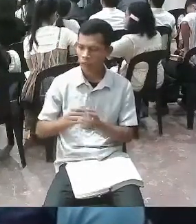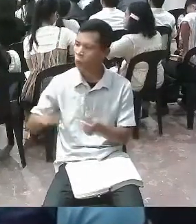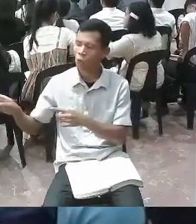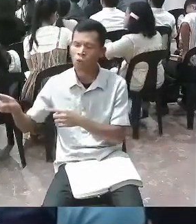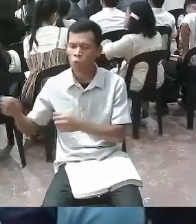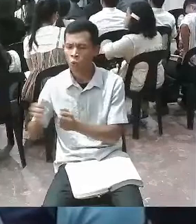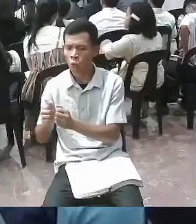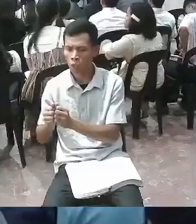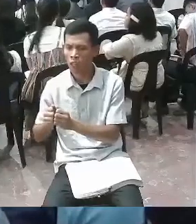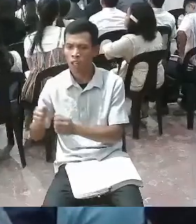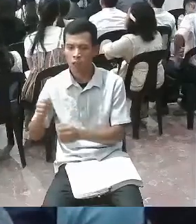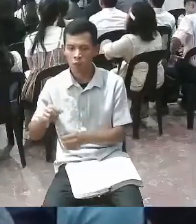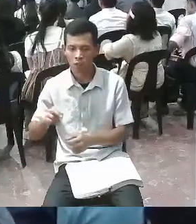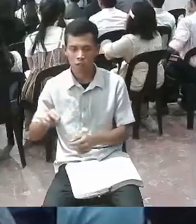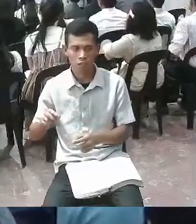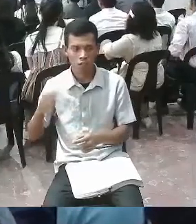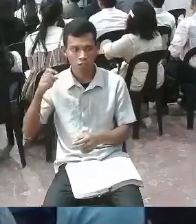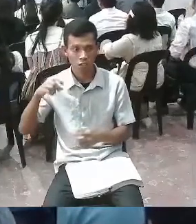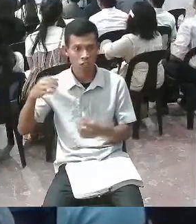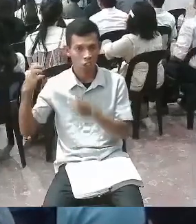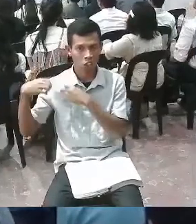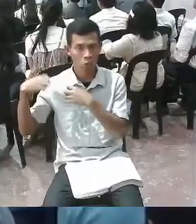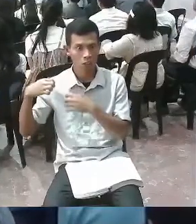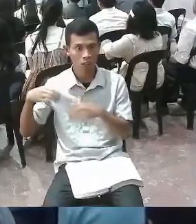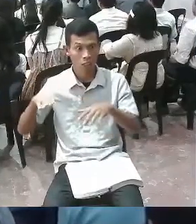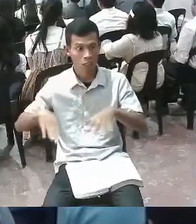because she's expecting a child, right?